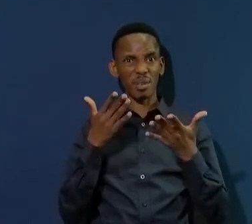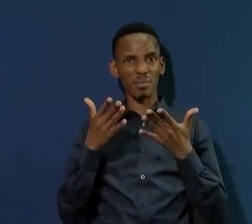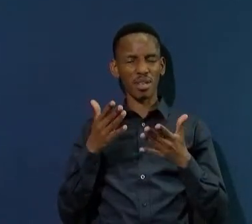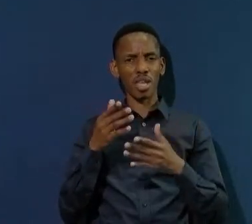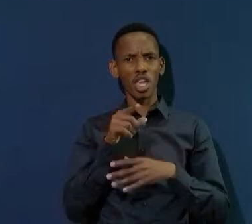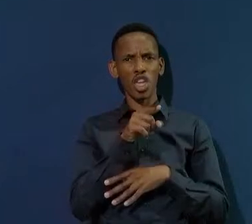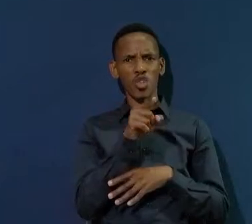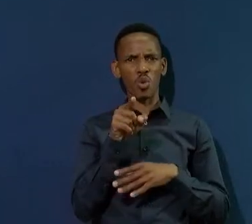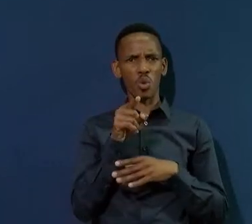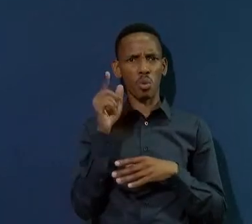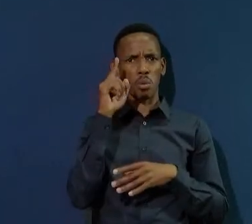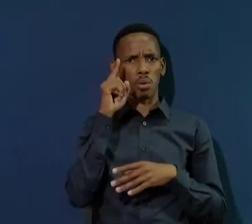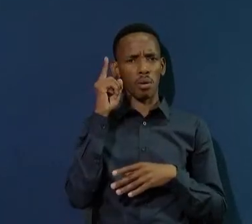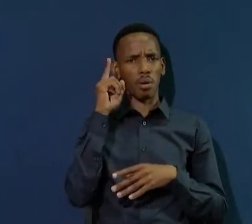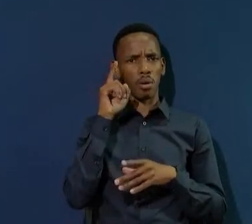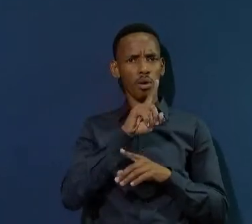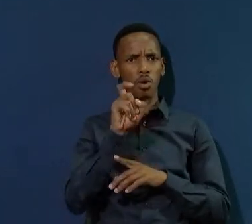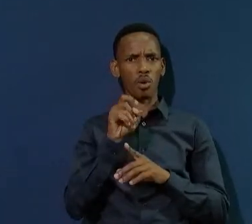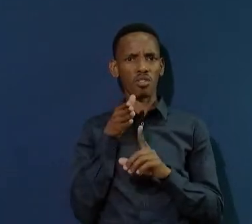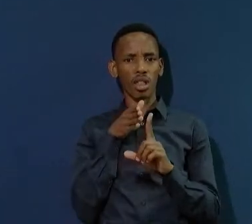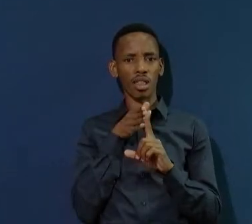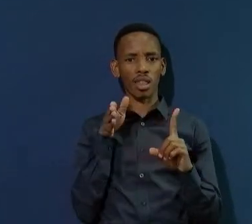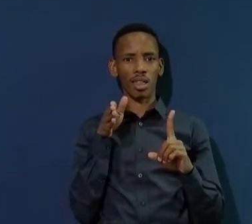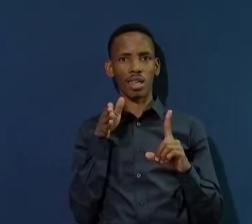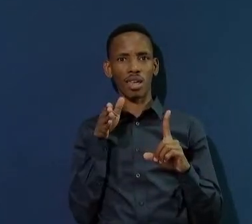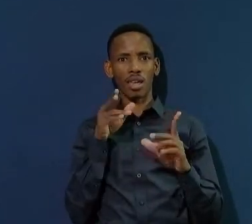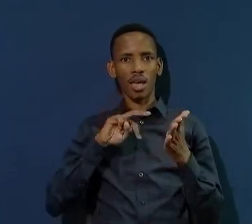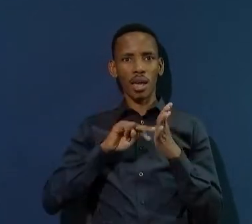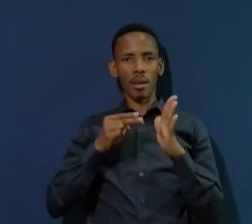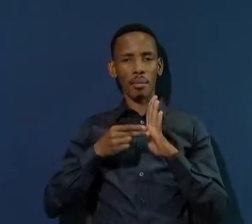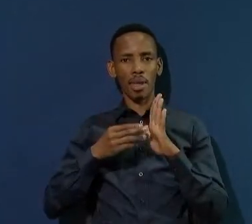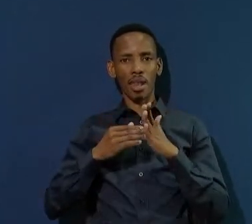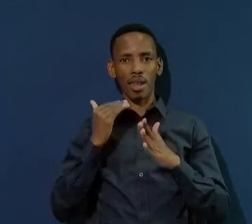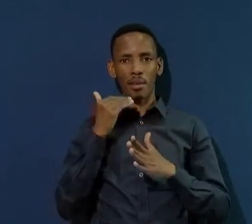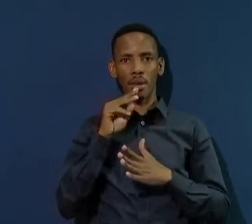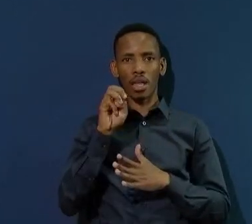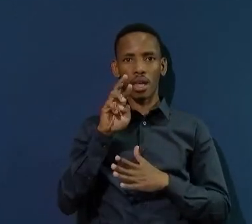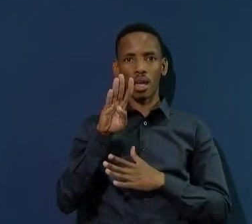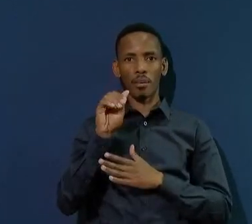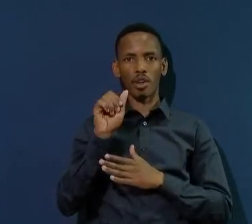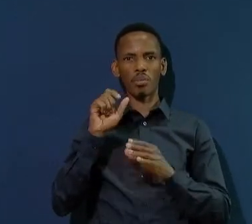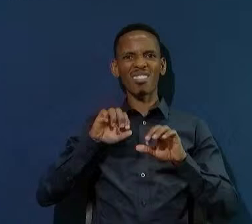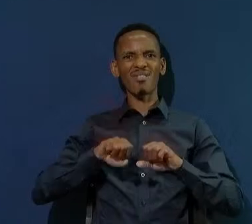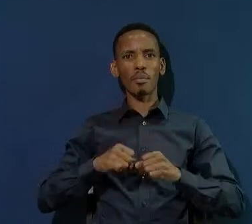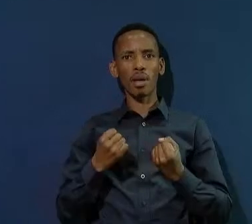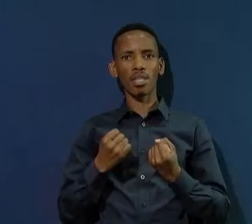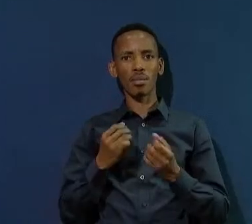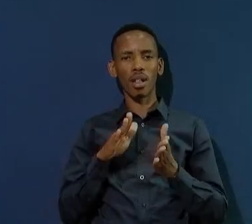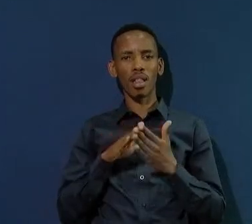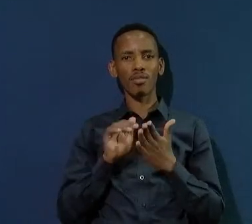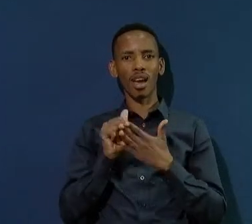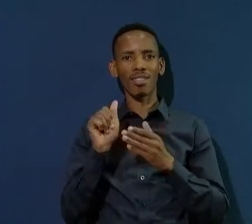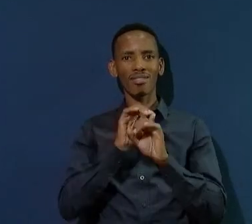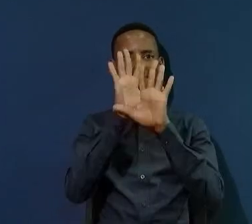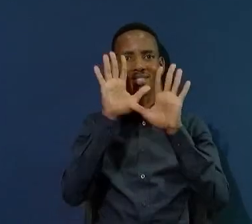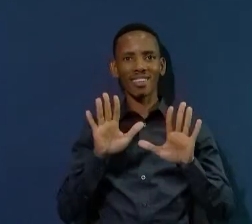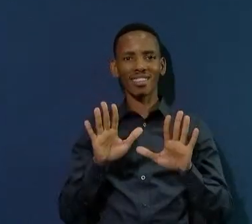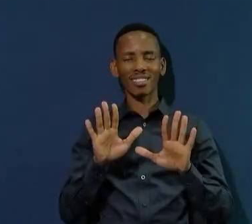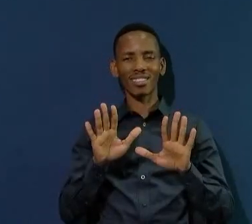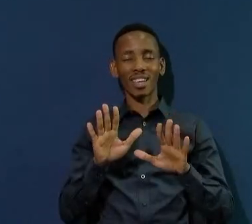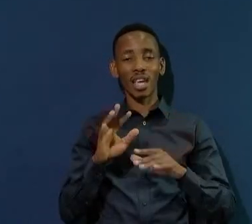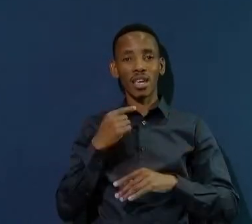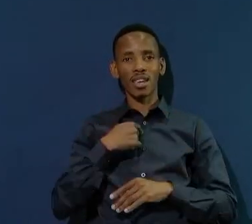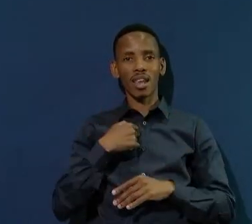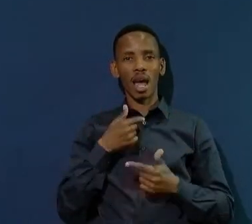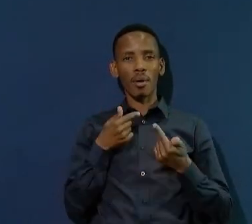gore a ka go lesega go bua ka sone me hela Re Maroba o ka araba. That was to try to